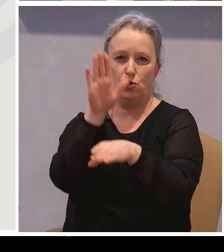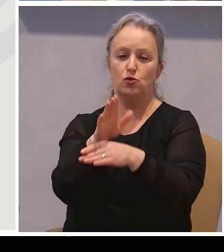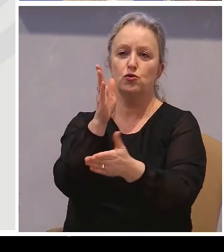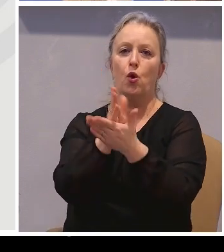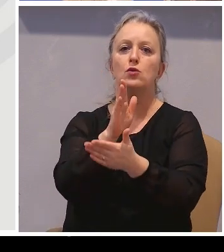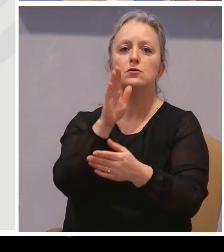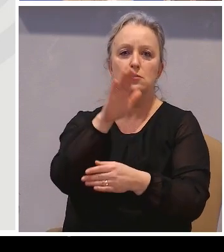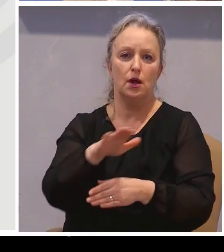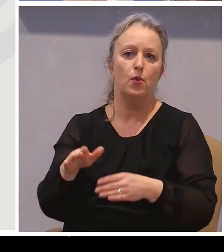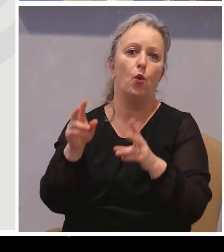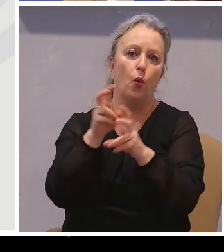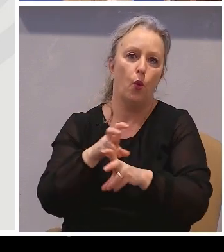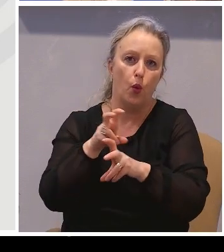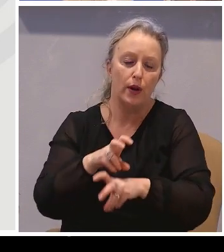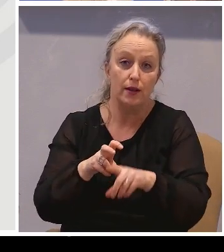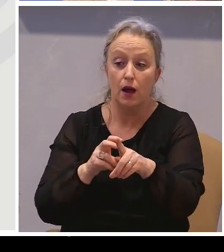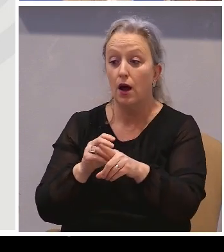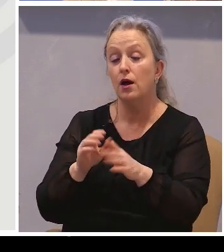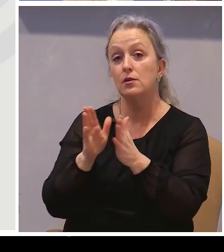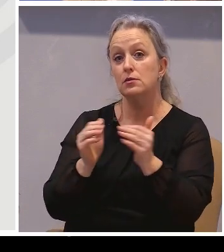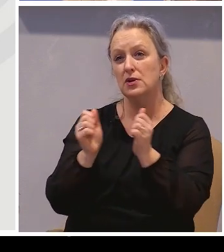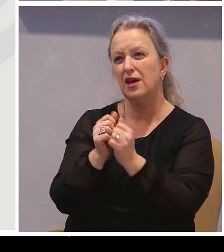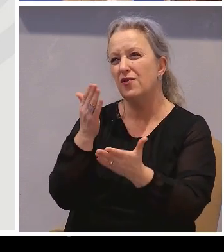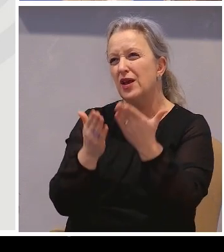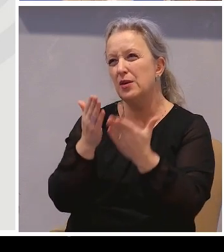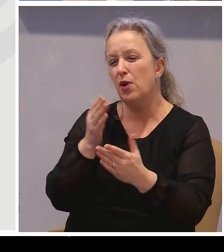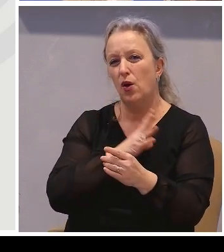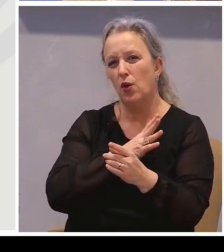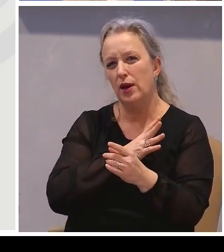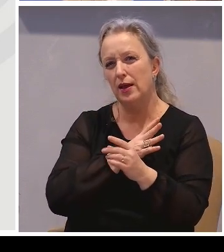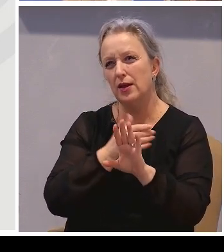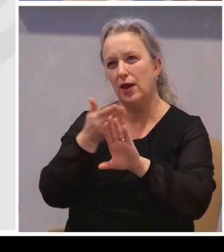an obligation to have clinical trials.